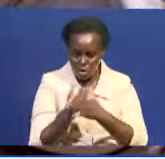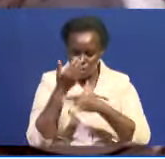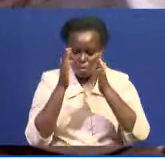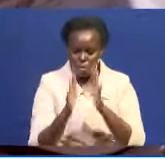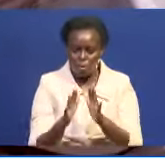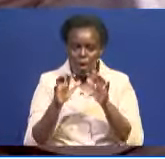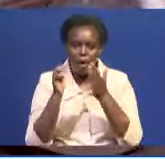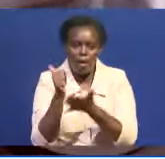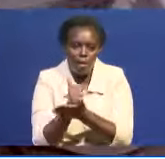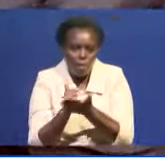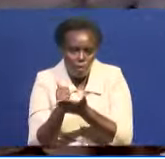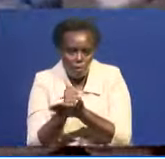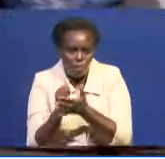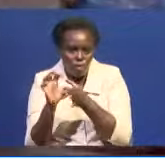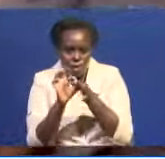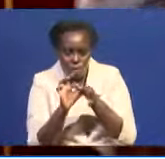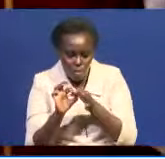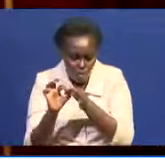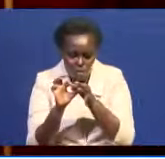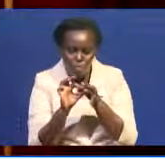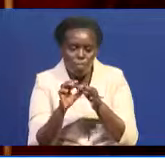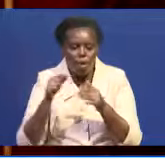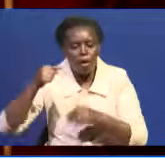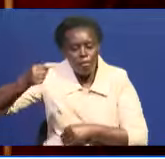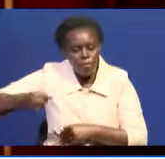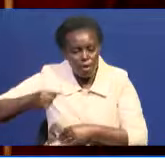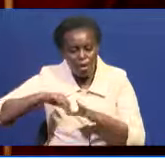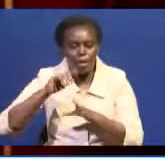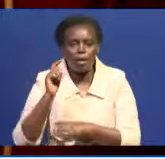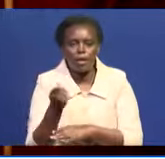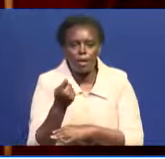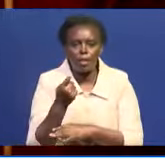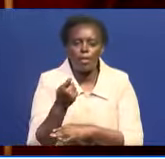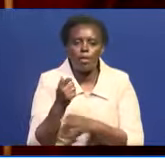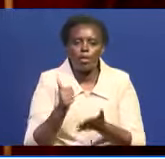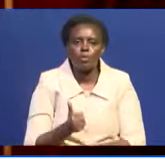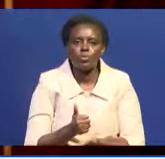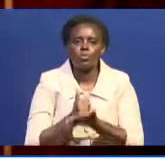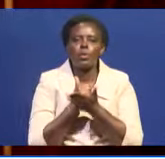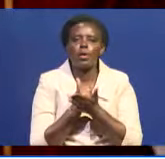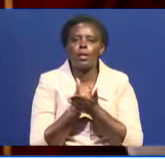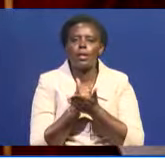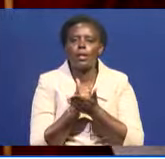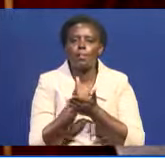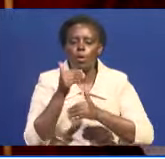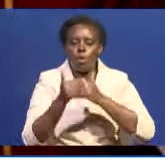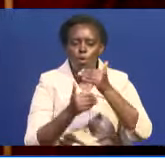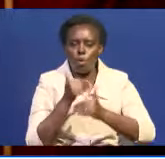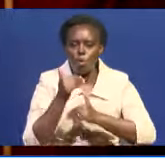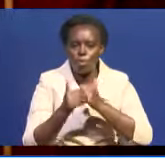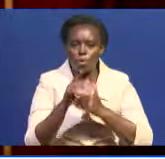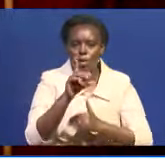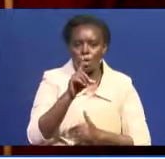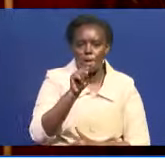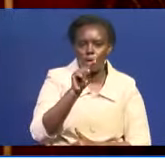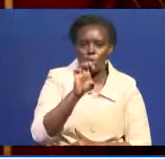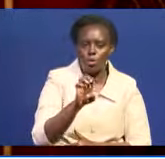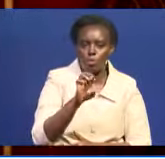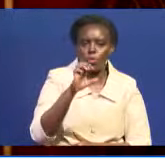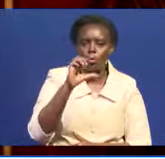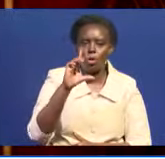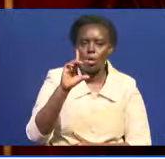farm cooperatives, estates, processing factories in Kenya to facilitate preparation of due diligence